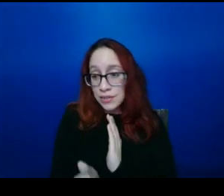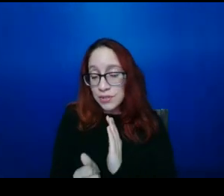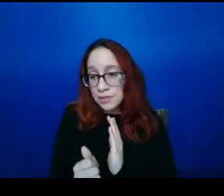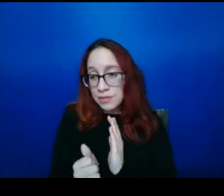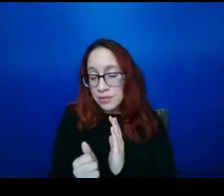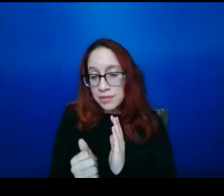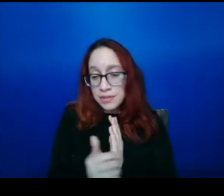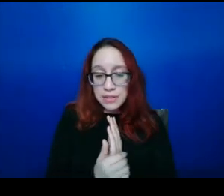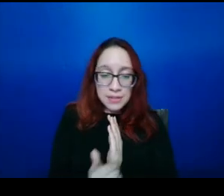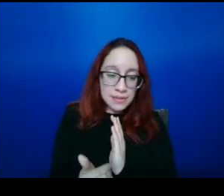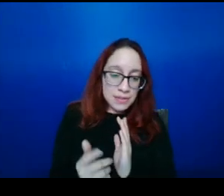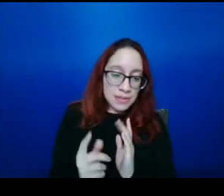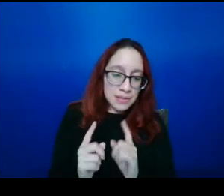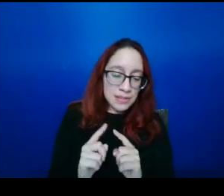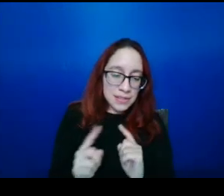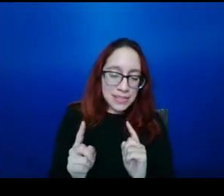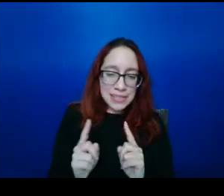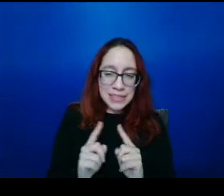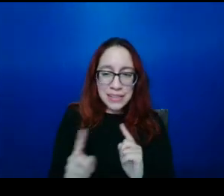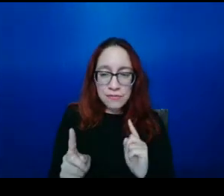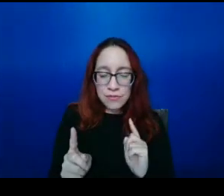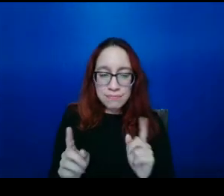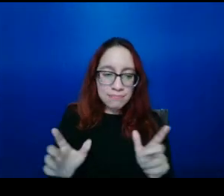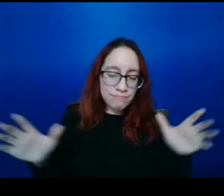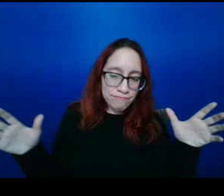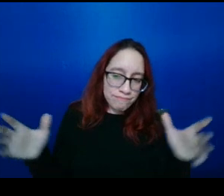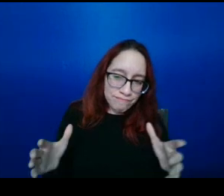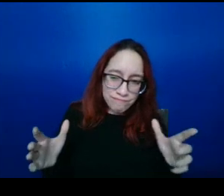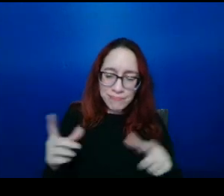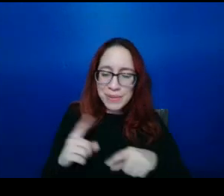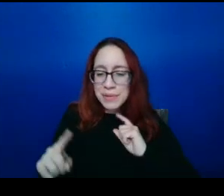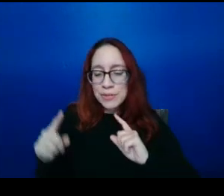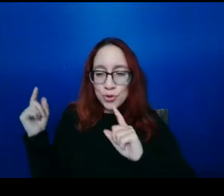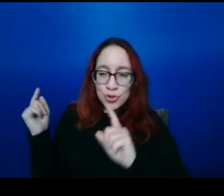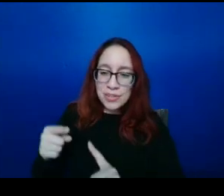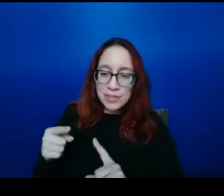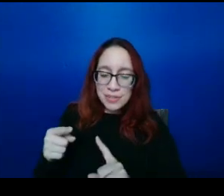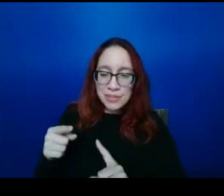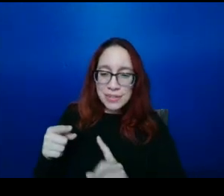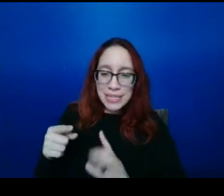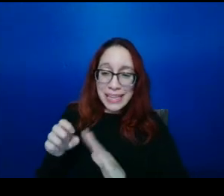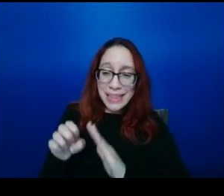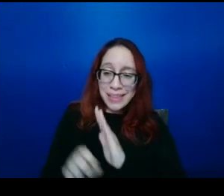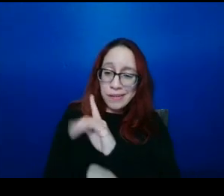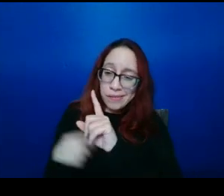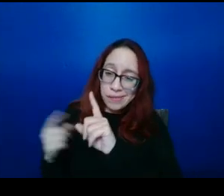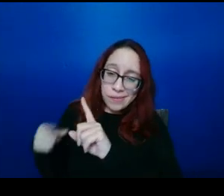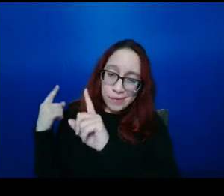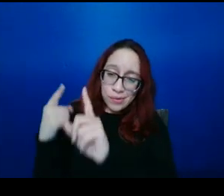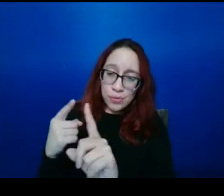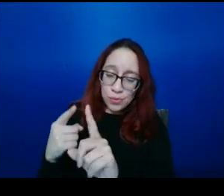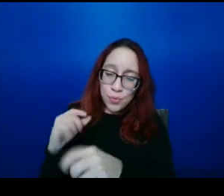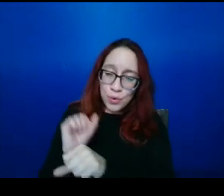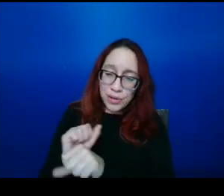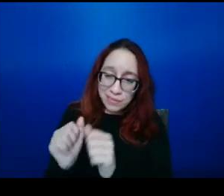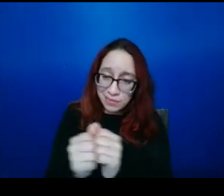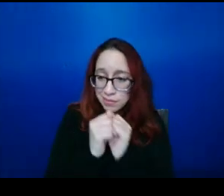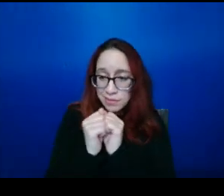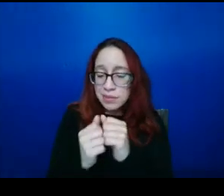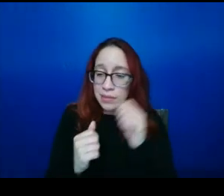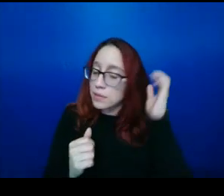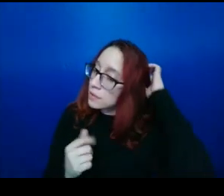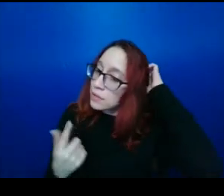different massing probably, but the point is the ethos and working together. So